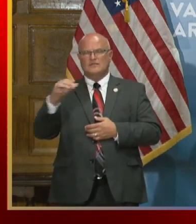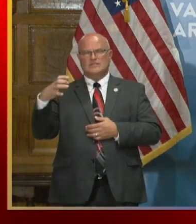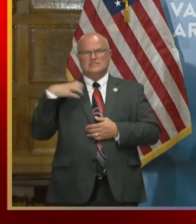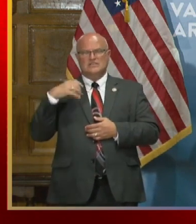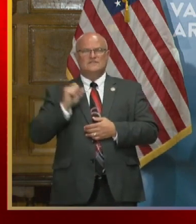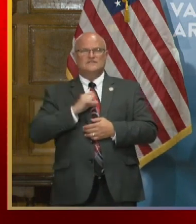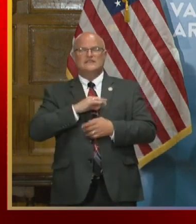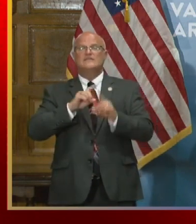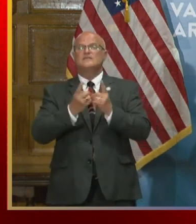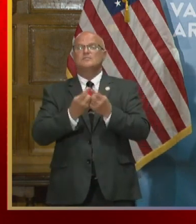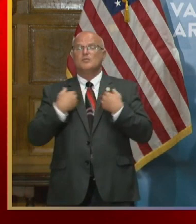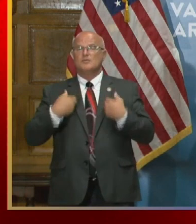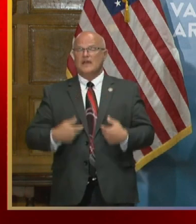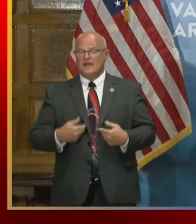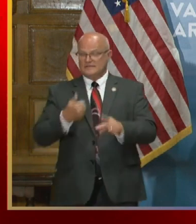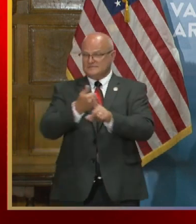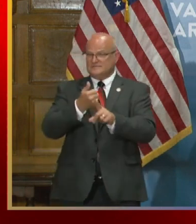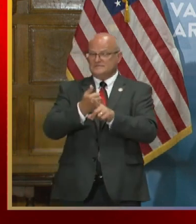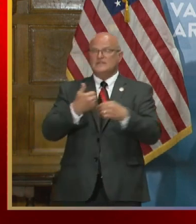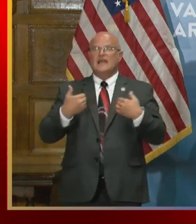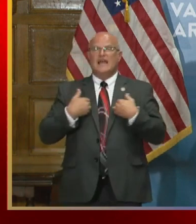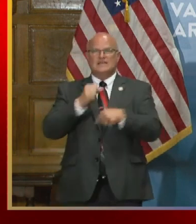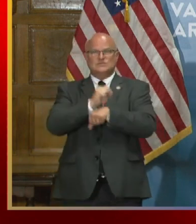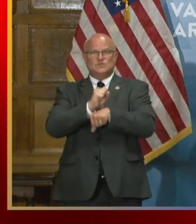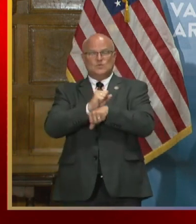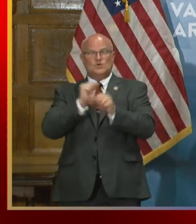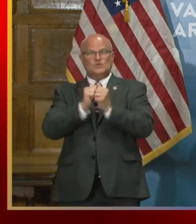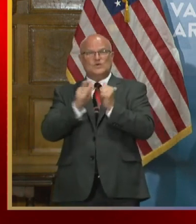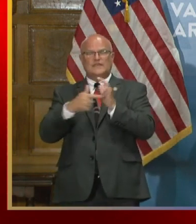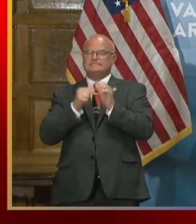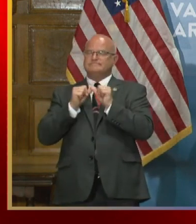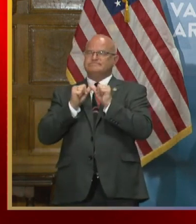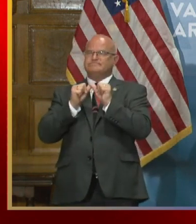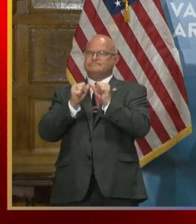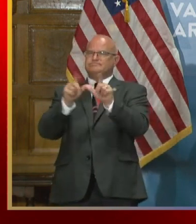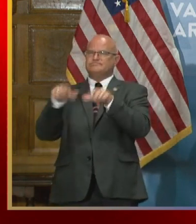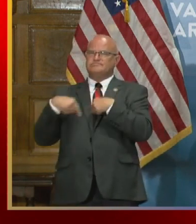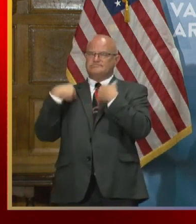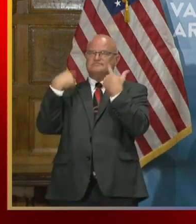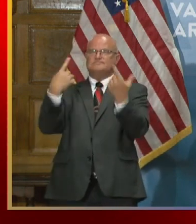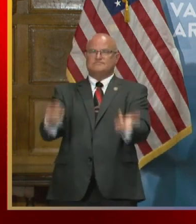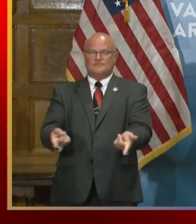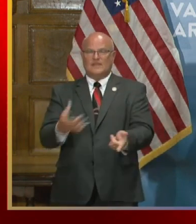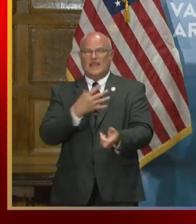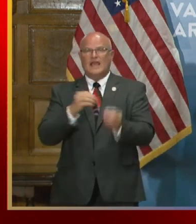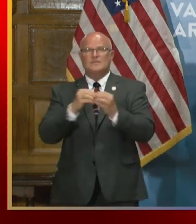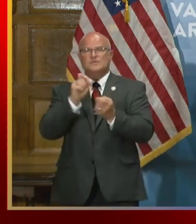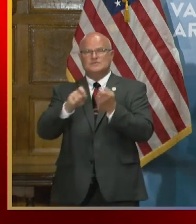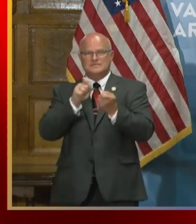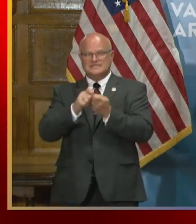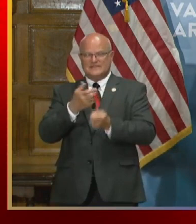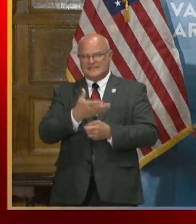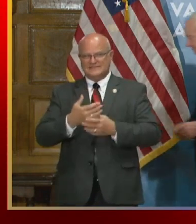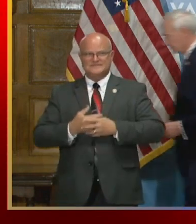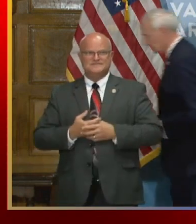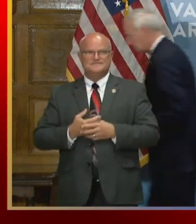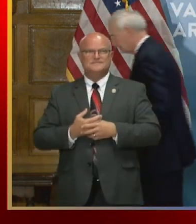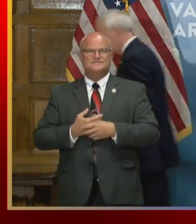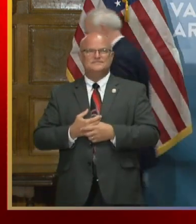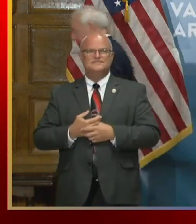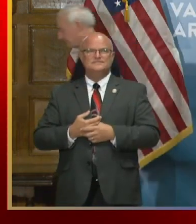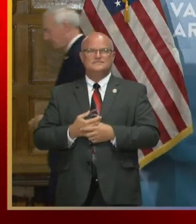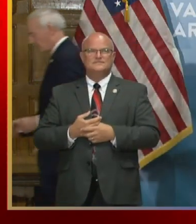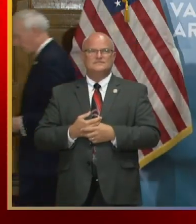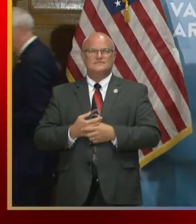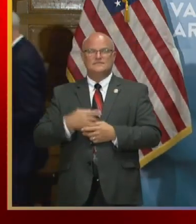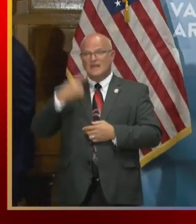of the Department of Health, who has worked on this consistently and has more specifics. I think